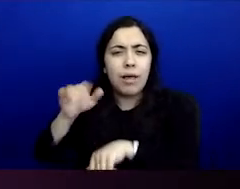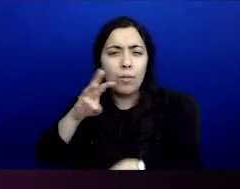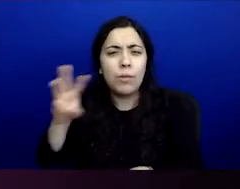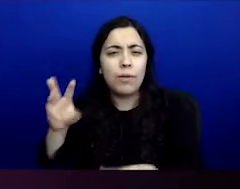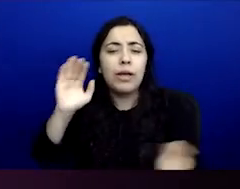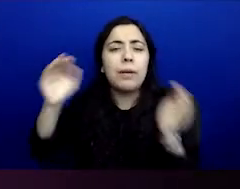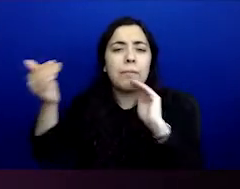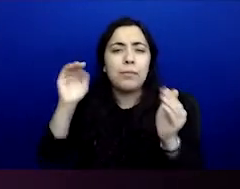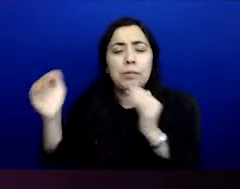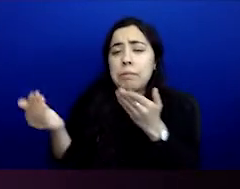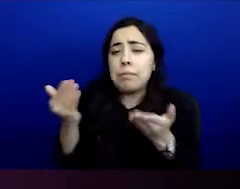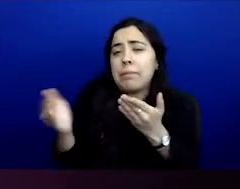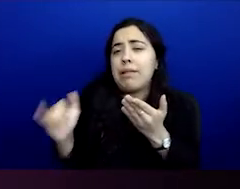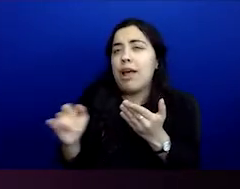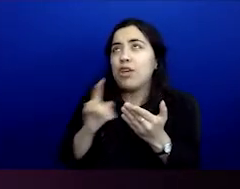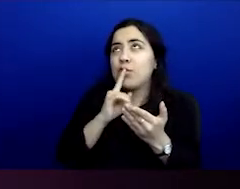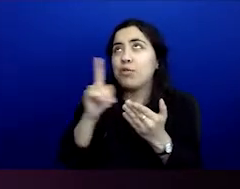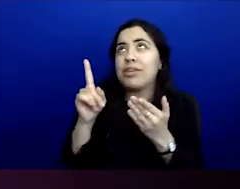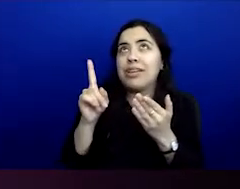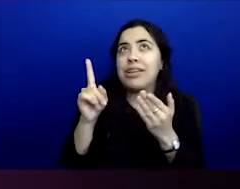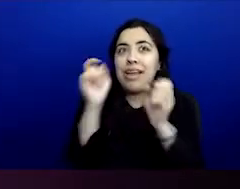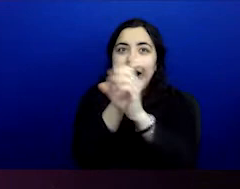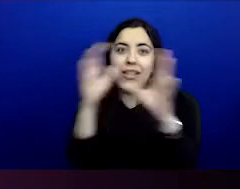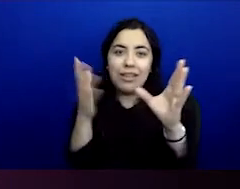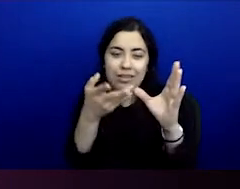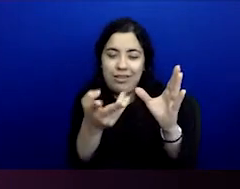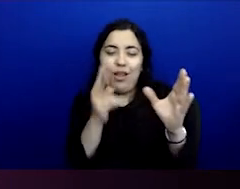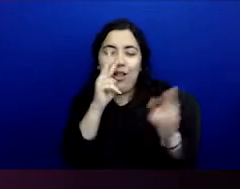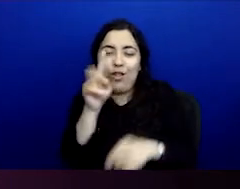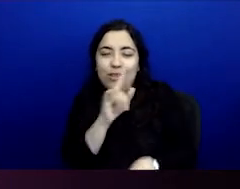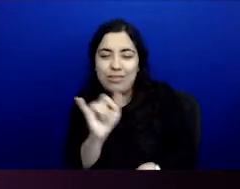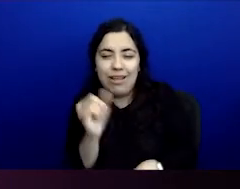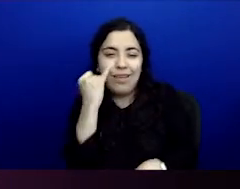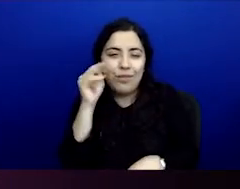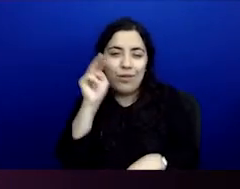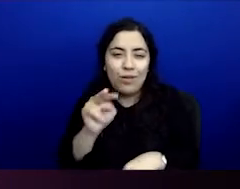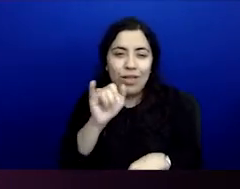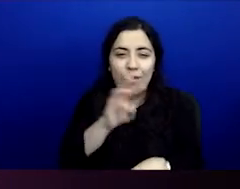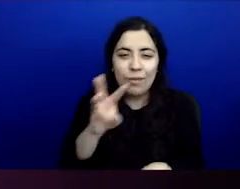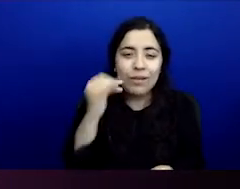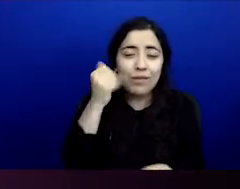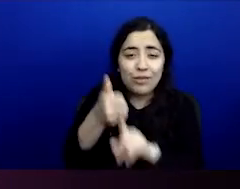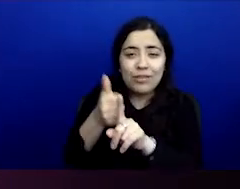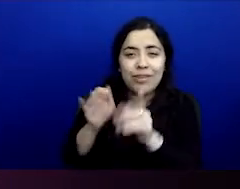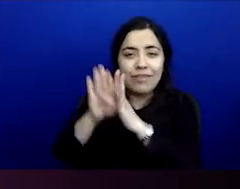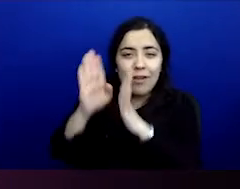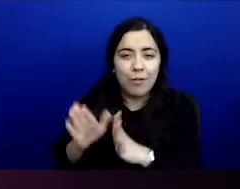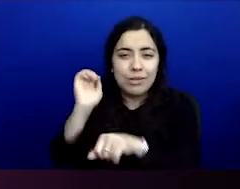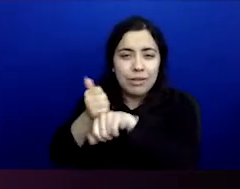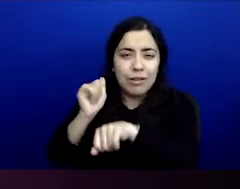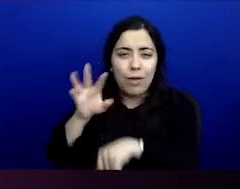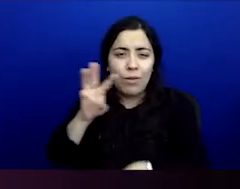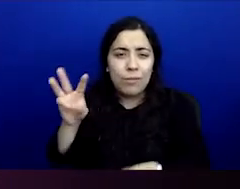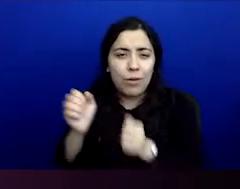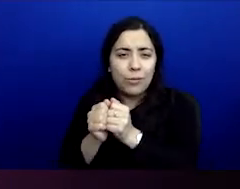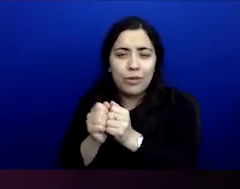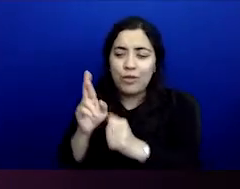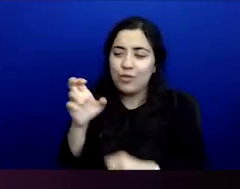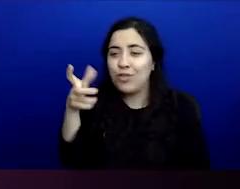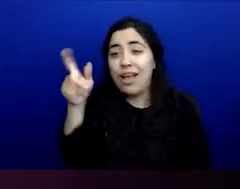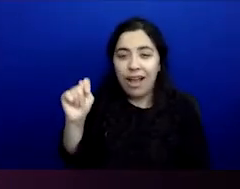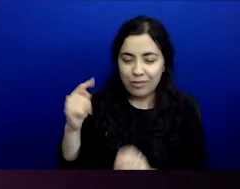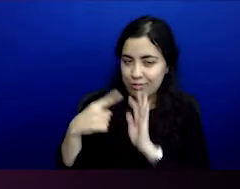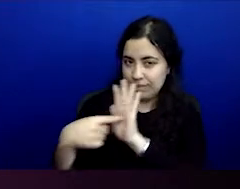versus maybe the reality of what it looks like when you go to one of these sites, or if you're a developer trying to build one of these with React, for